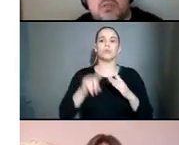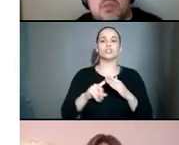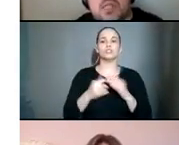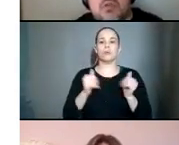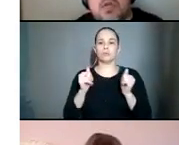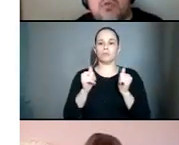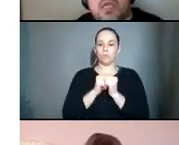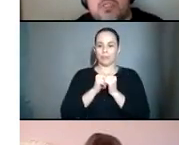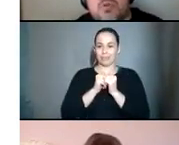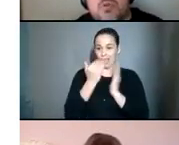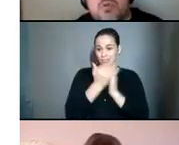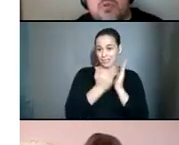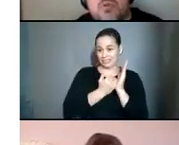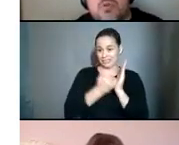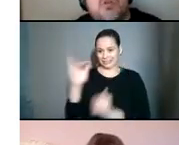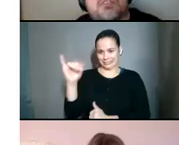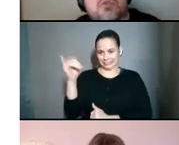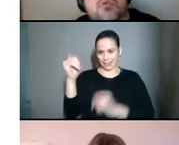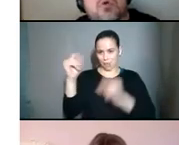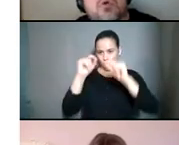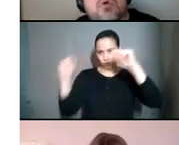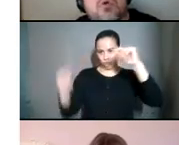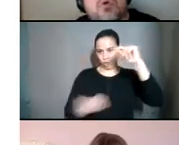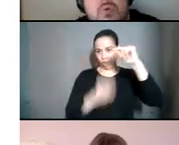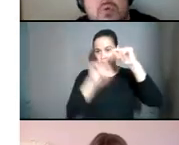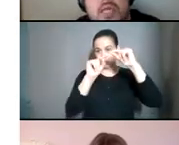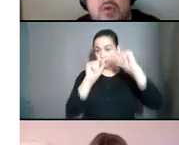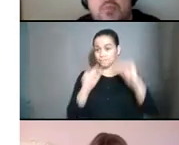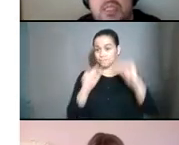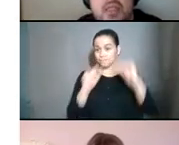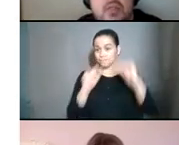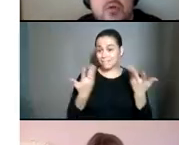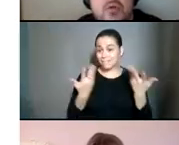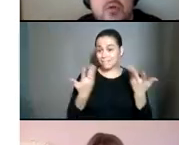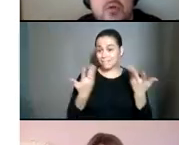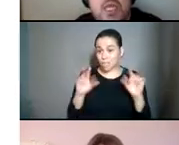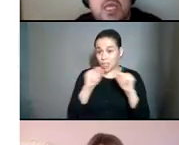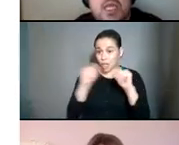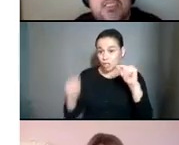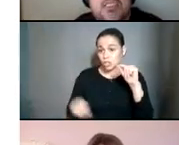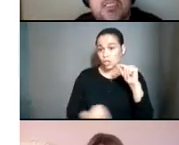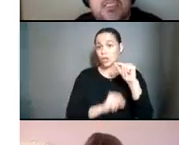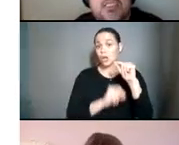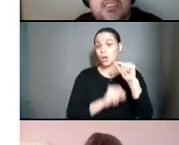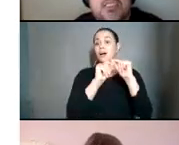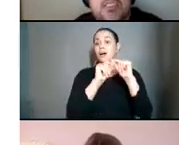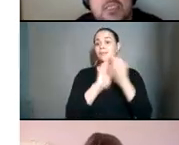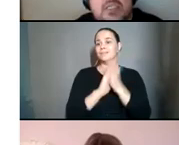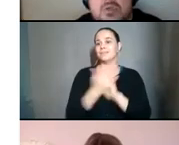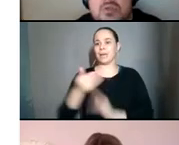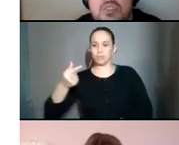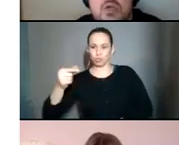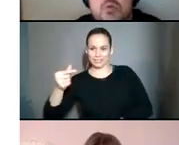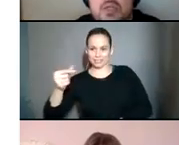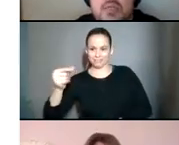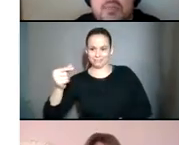circle around it. When a lesson is completed, the circle around the lesson will turn green and a